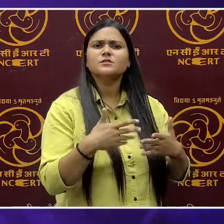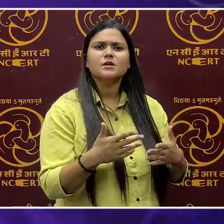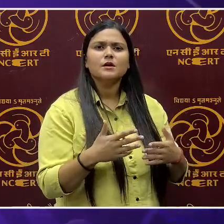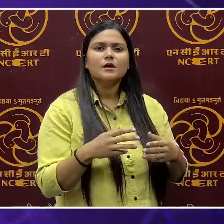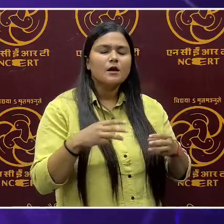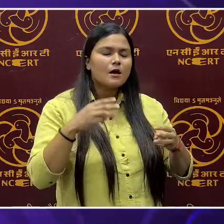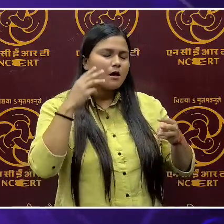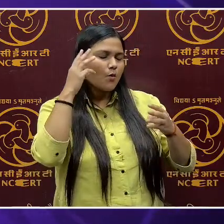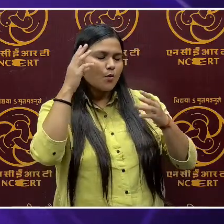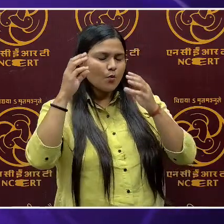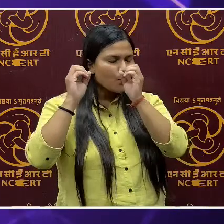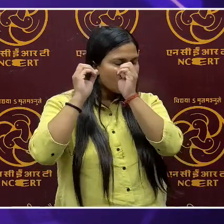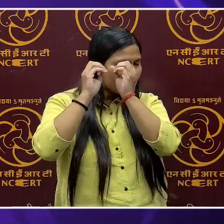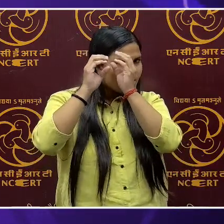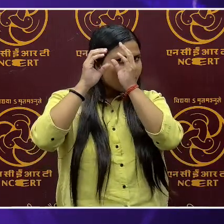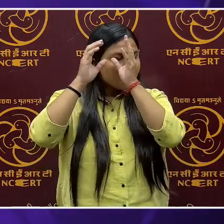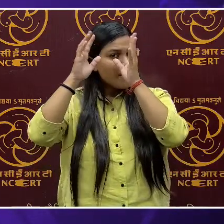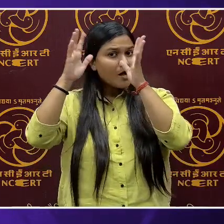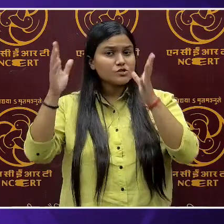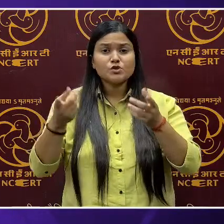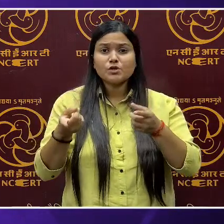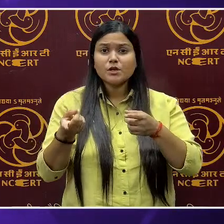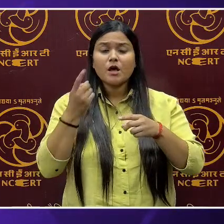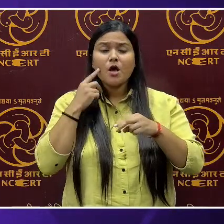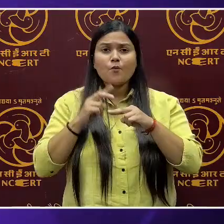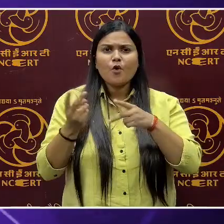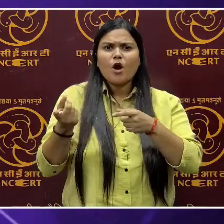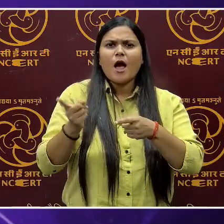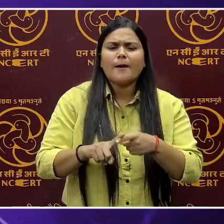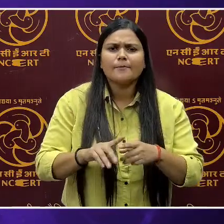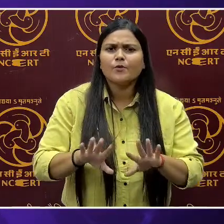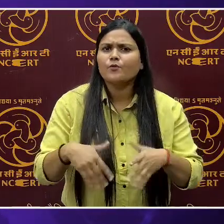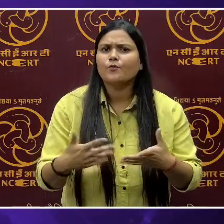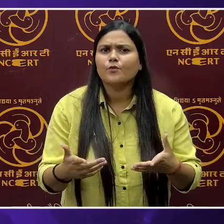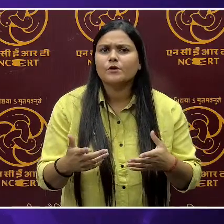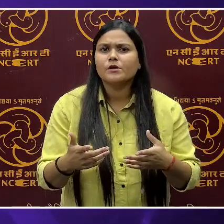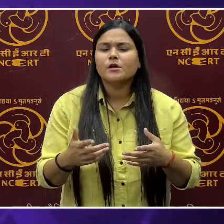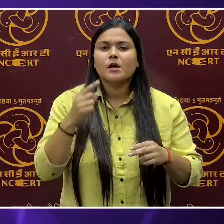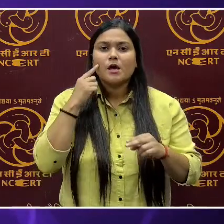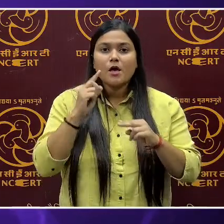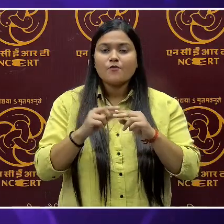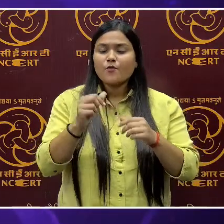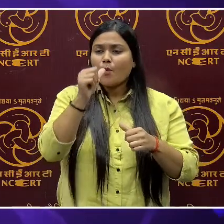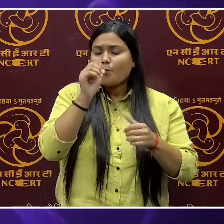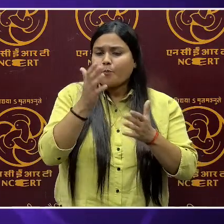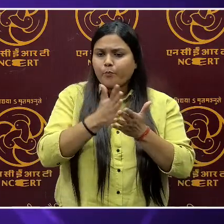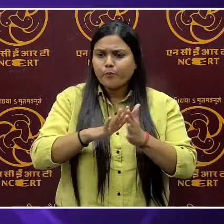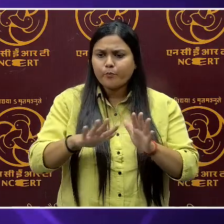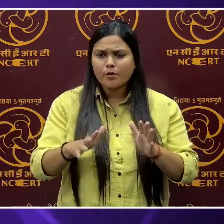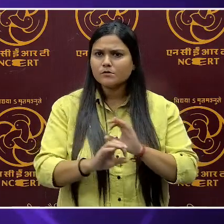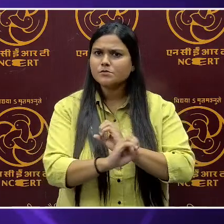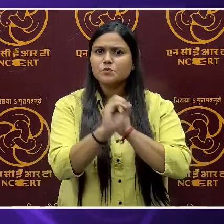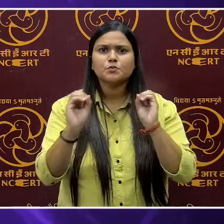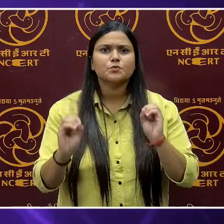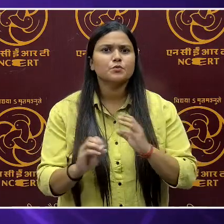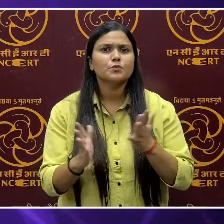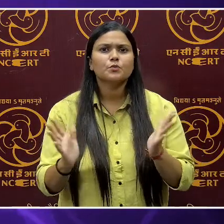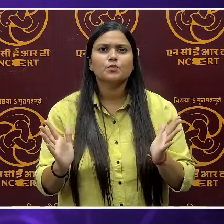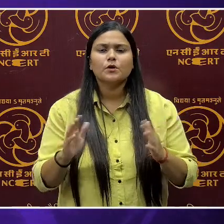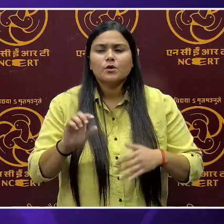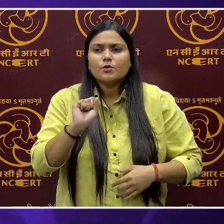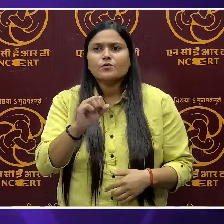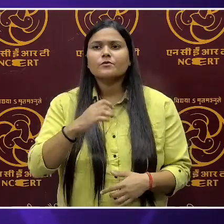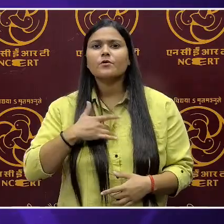imagine what would happen if one day there was no water So how would you feel? And